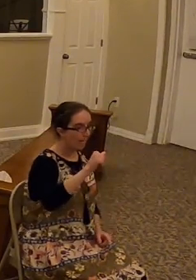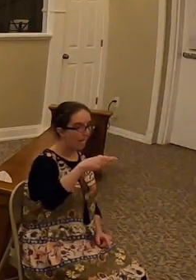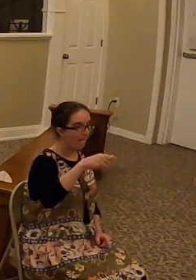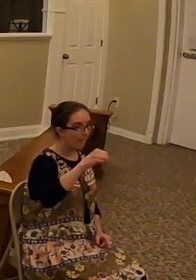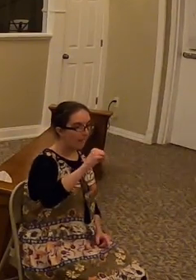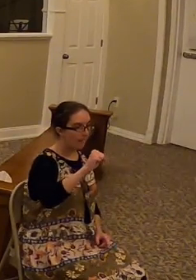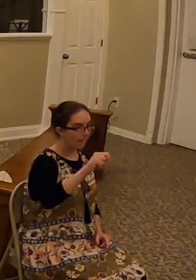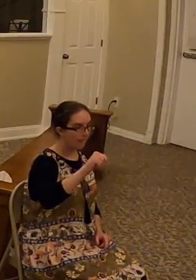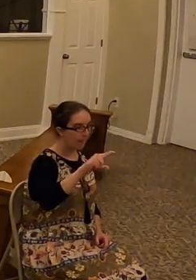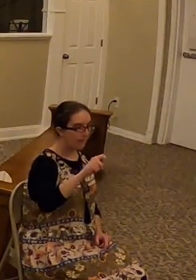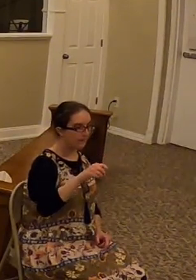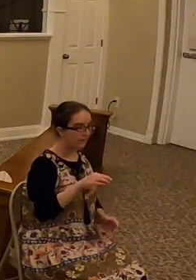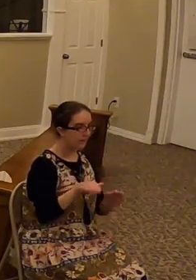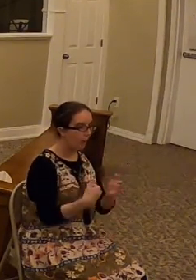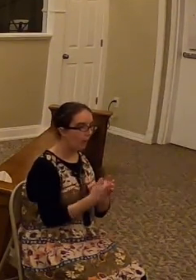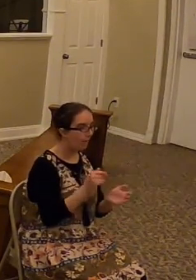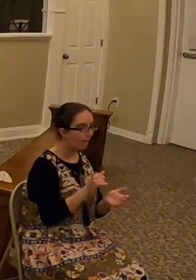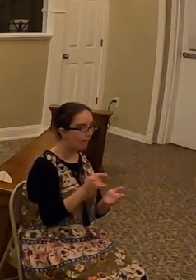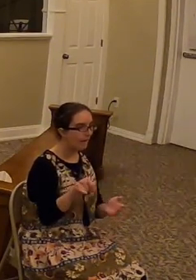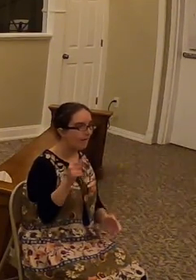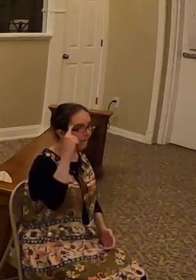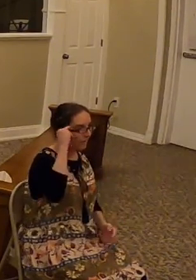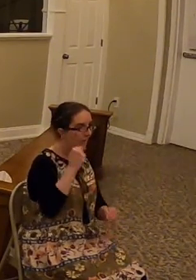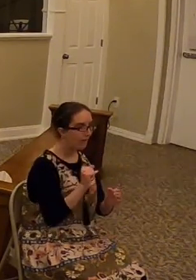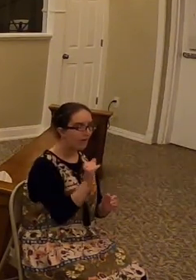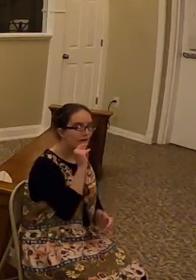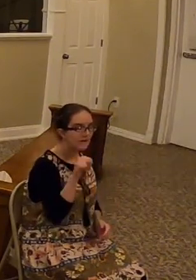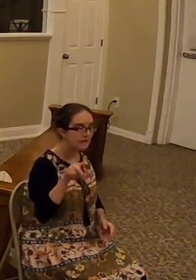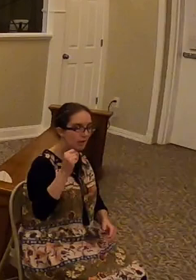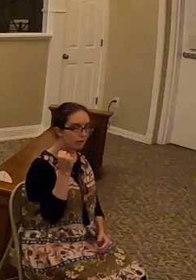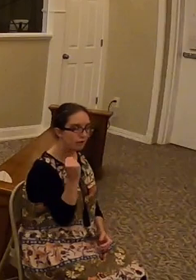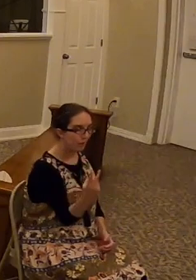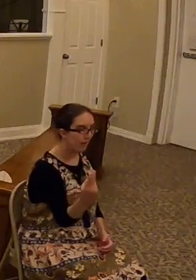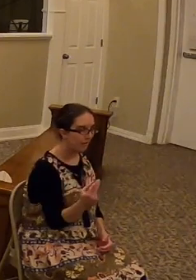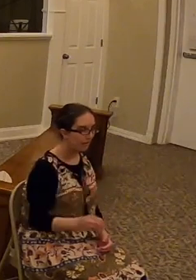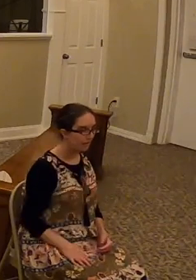they think about is those 12. Uh-huh. You know, and